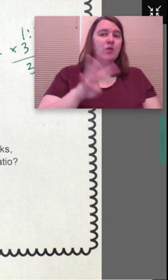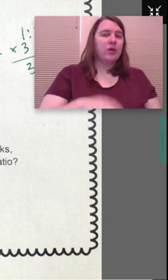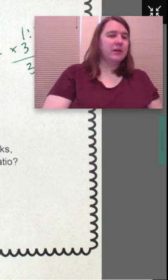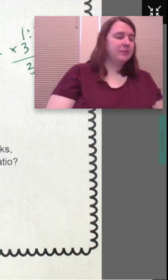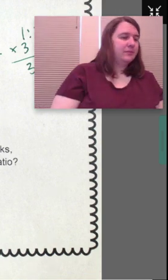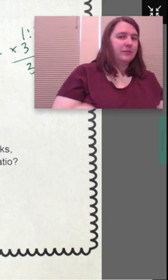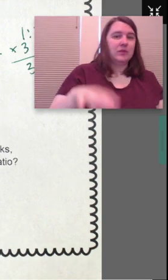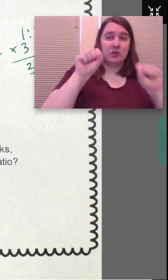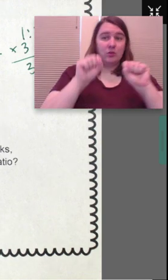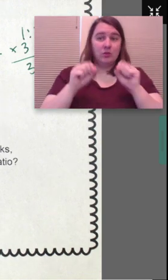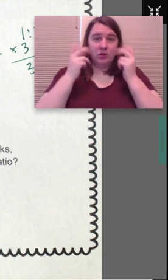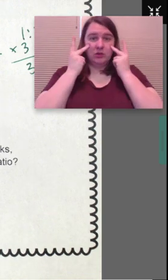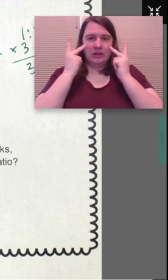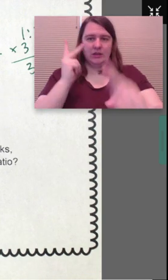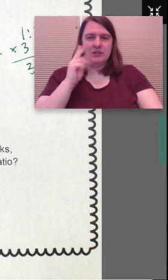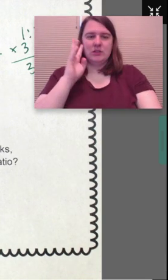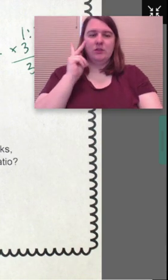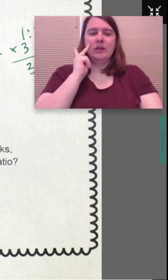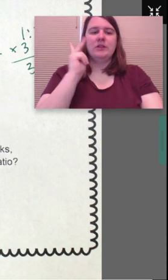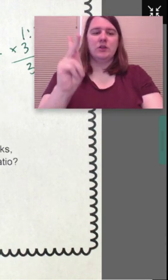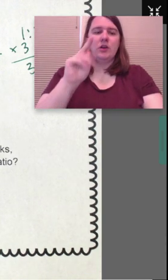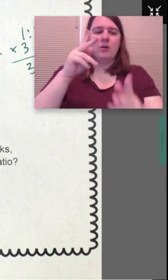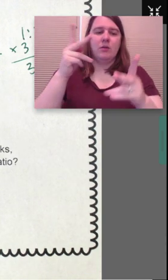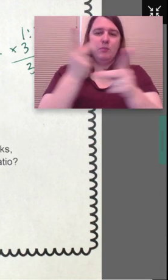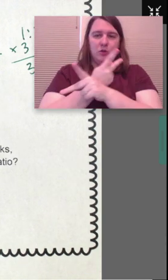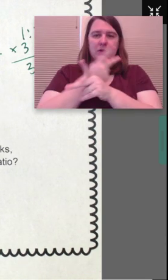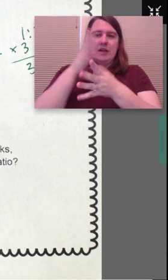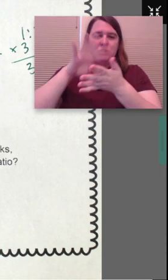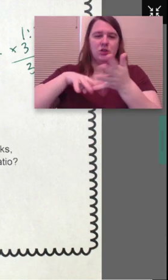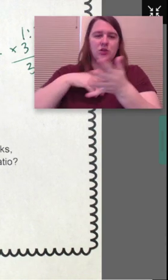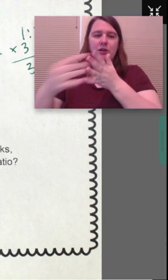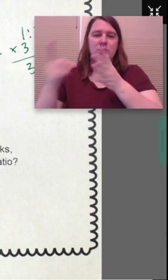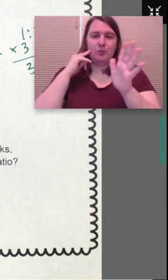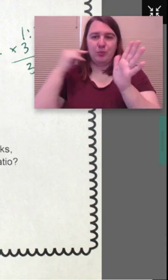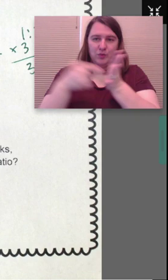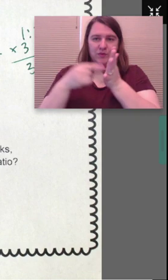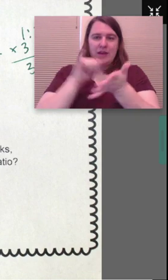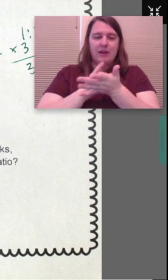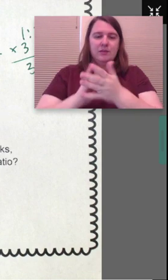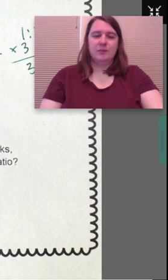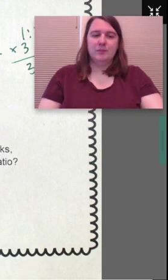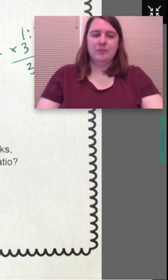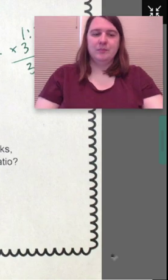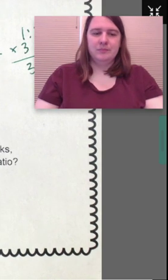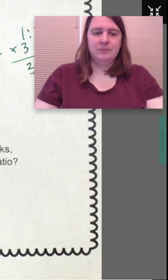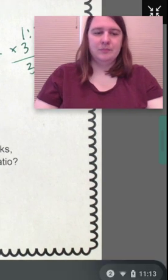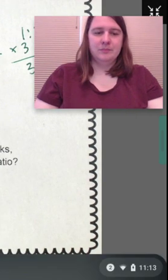5 times 4. So you can, let's look at our multiplication chart to prove that.